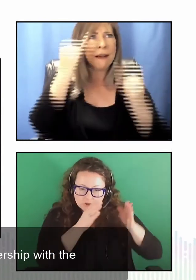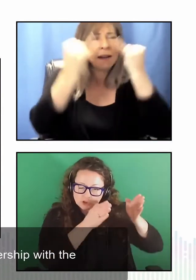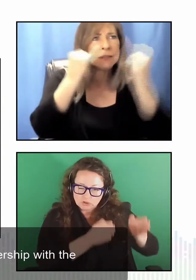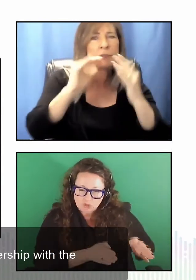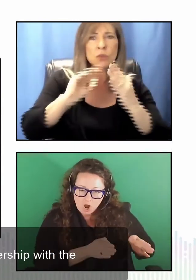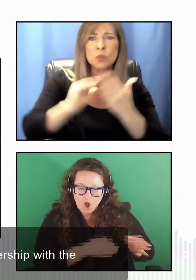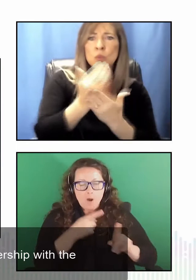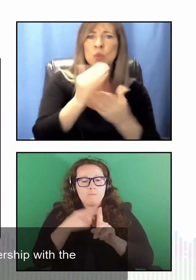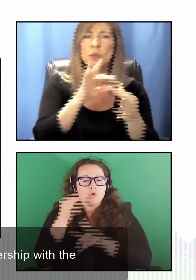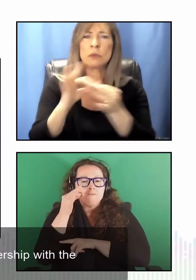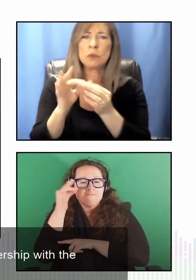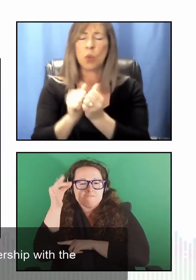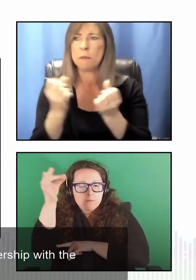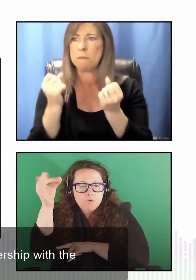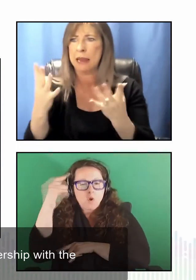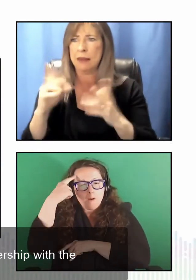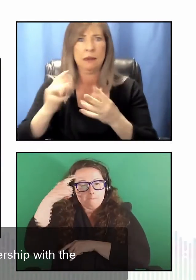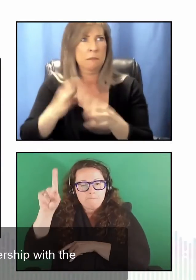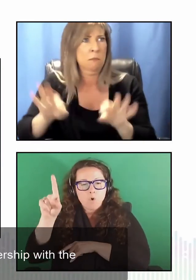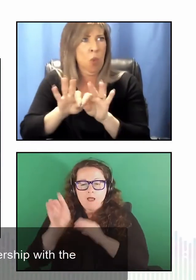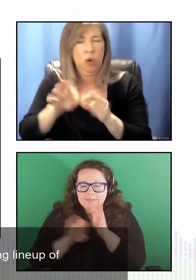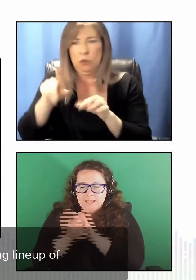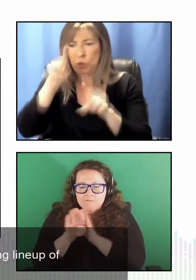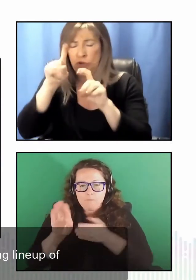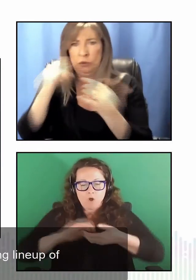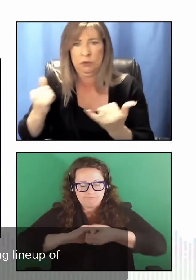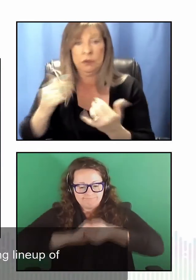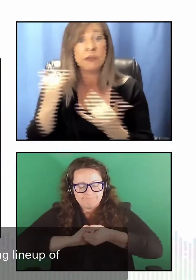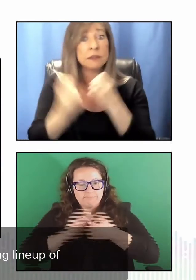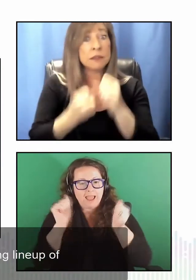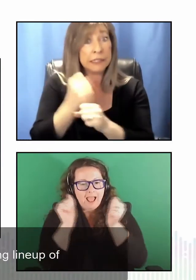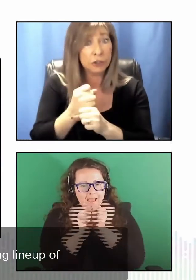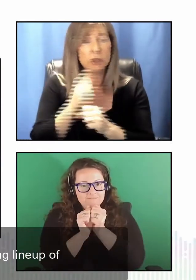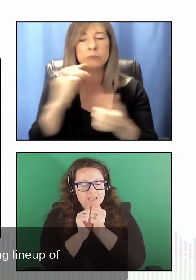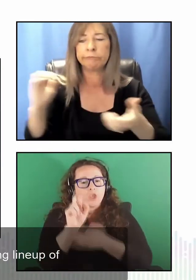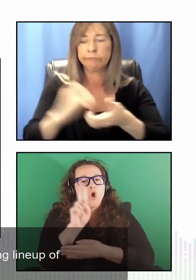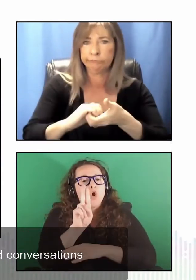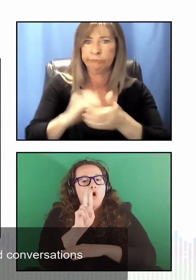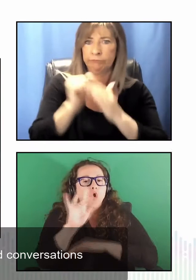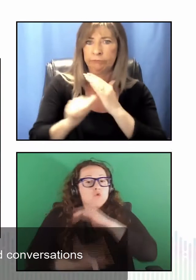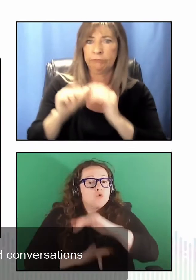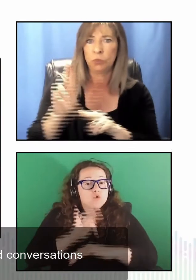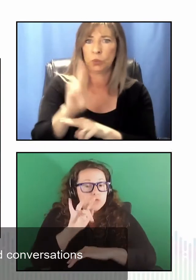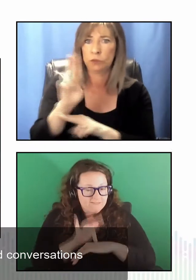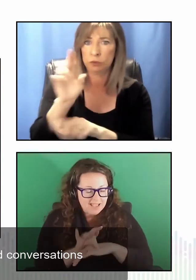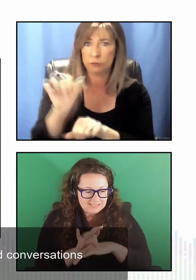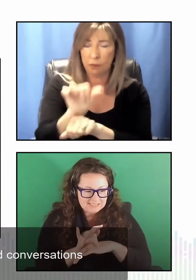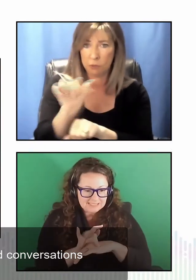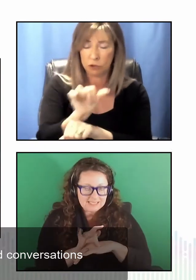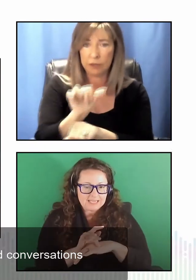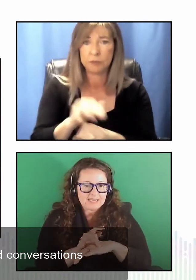close partnership with the University of Alberta. We have an exciting lineup of 6 speakers who will